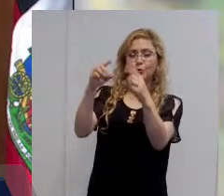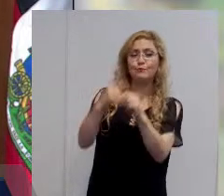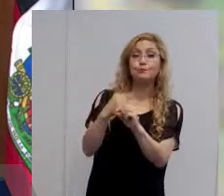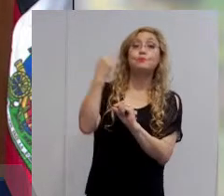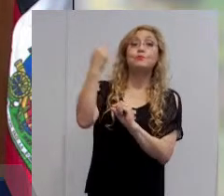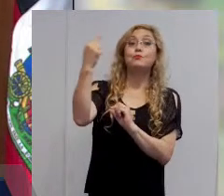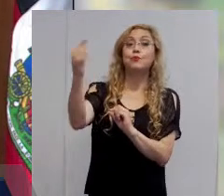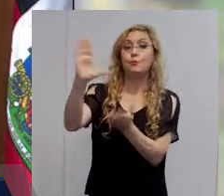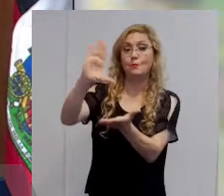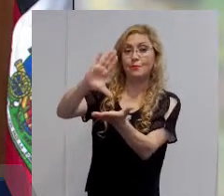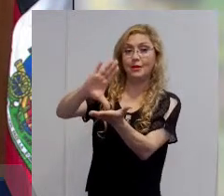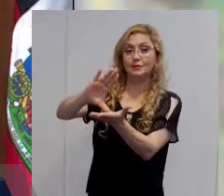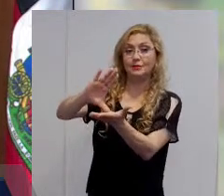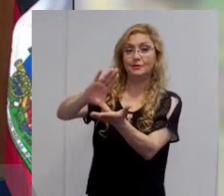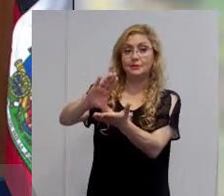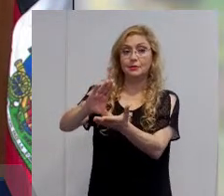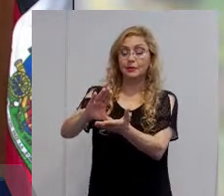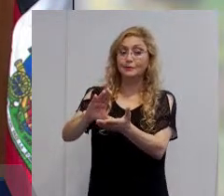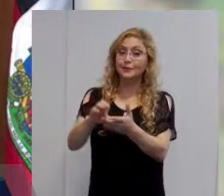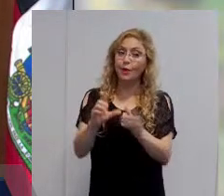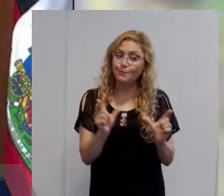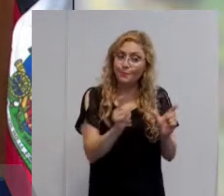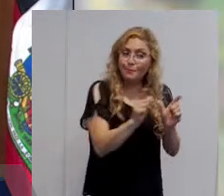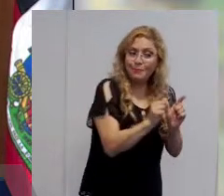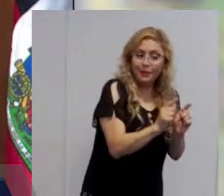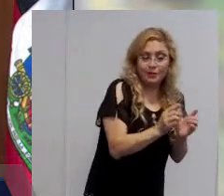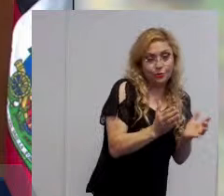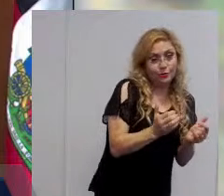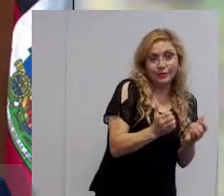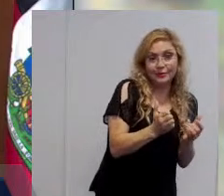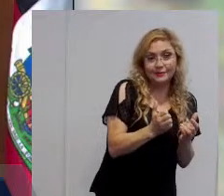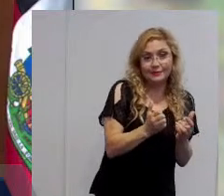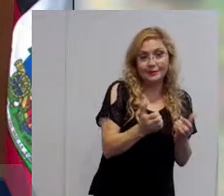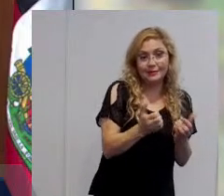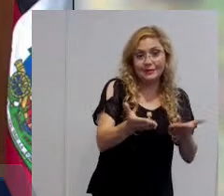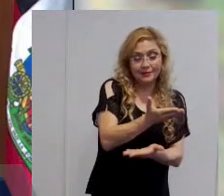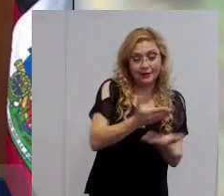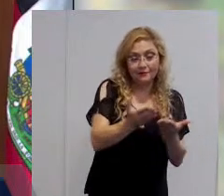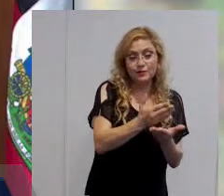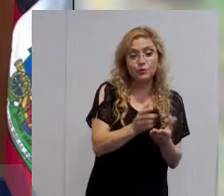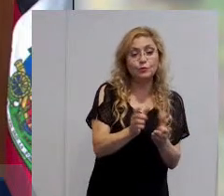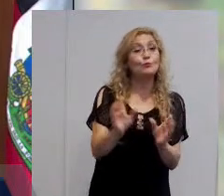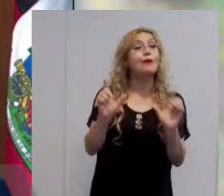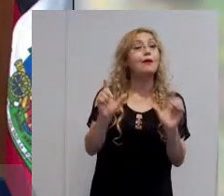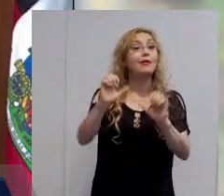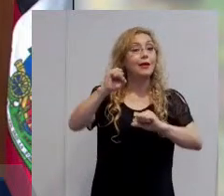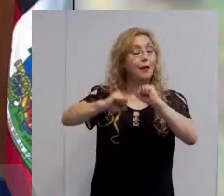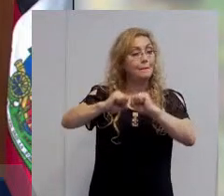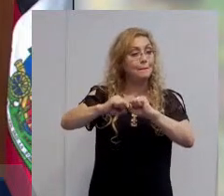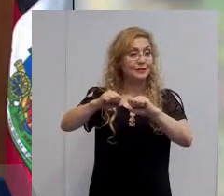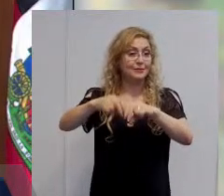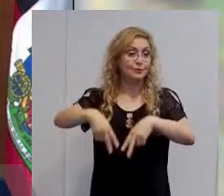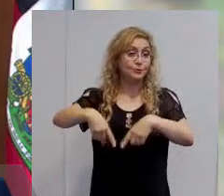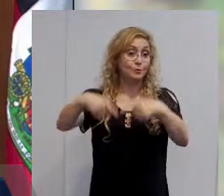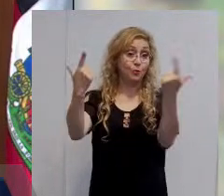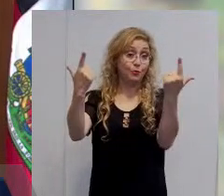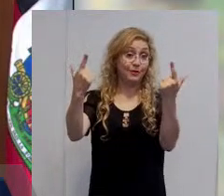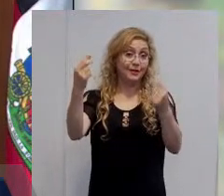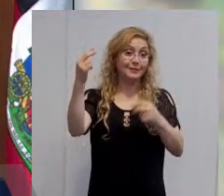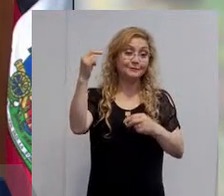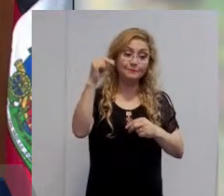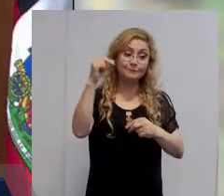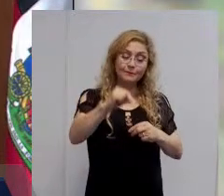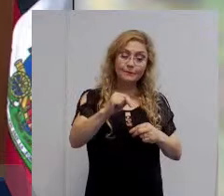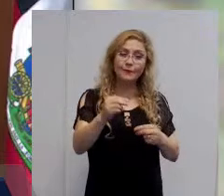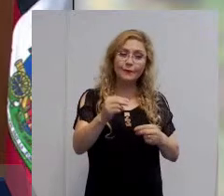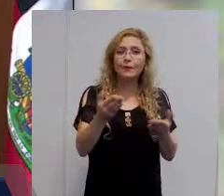small farmers, small family farmers, call for services provided by public agencies, and that's where the